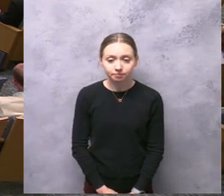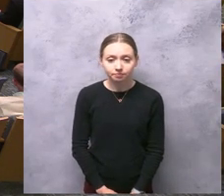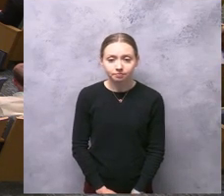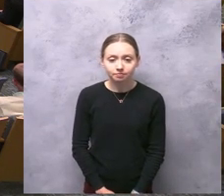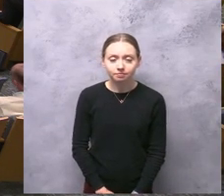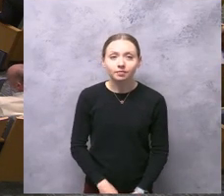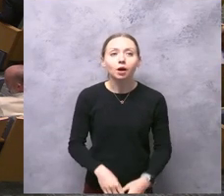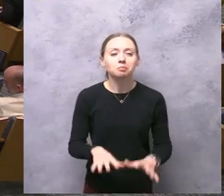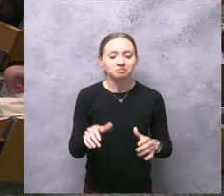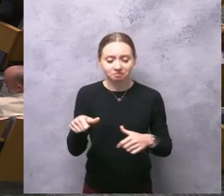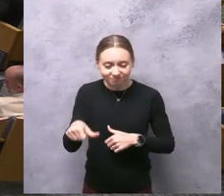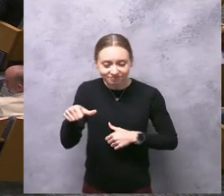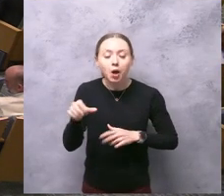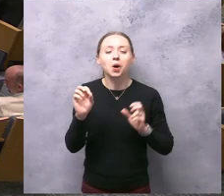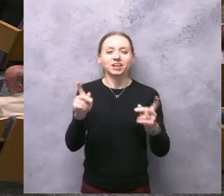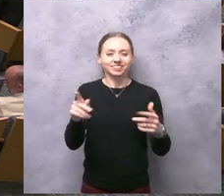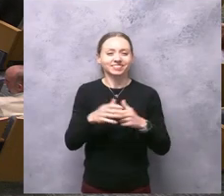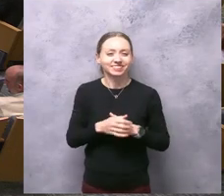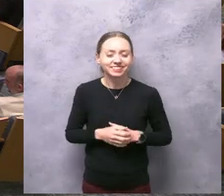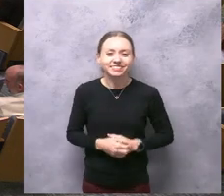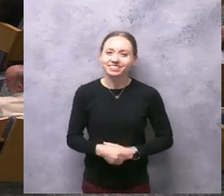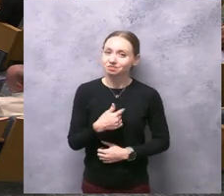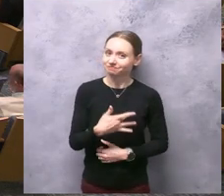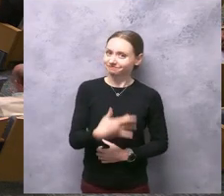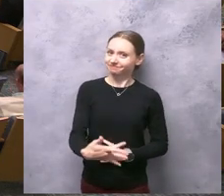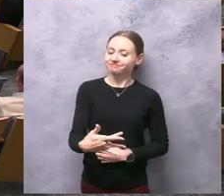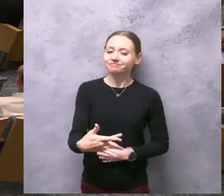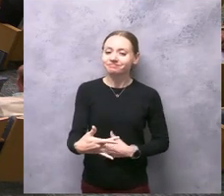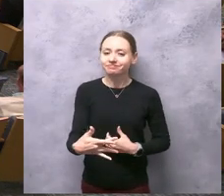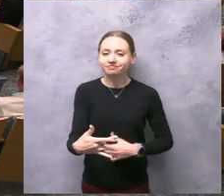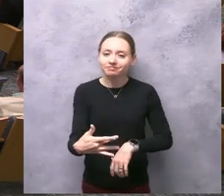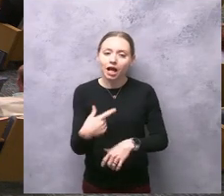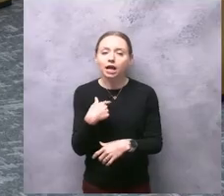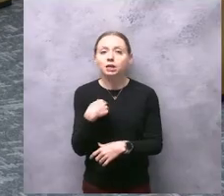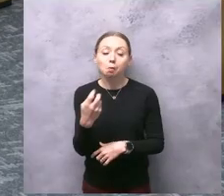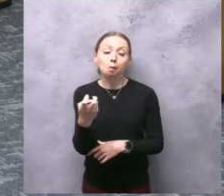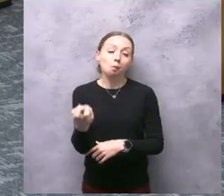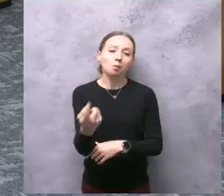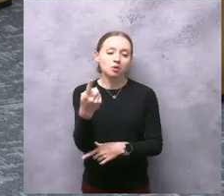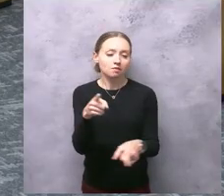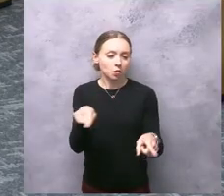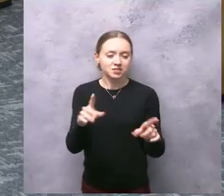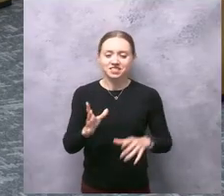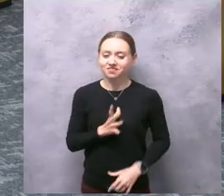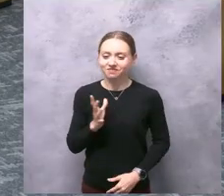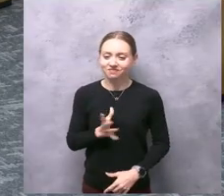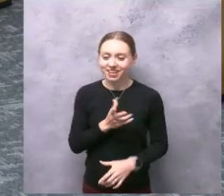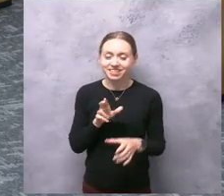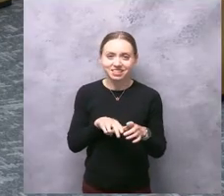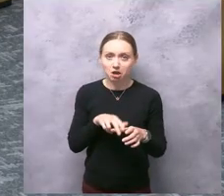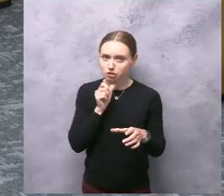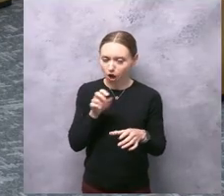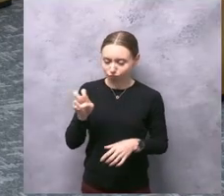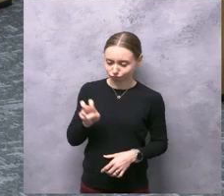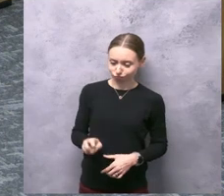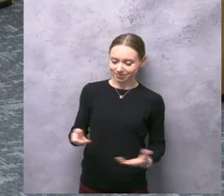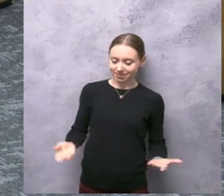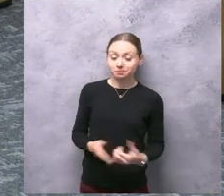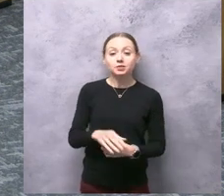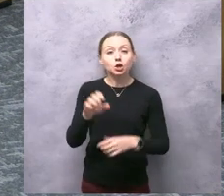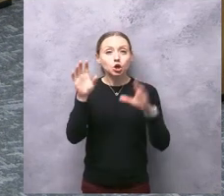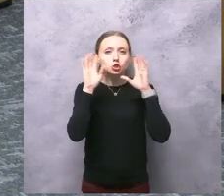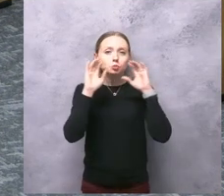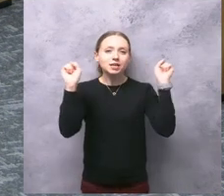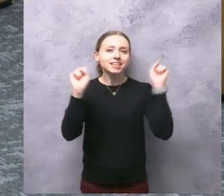Button. All right. I usually get to sit up in one of those fancy chairs, not down here. Superintendent Killian, Cypher